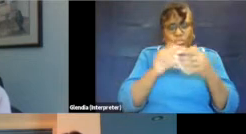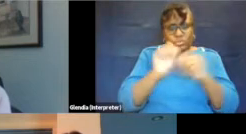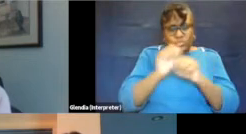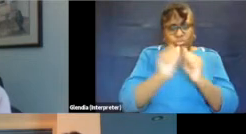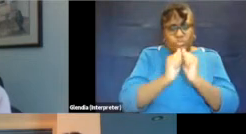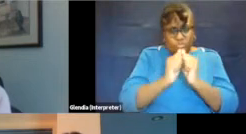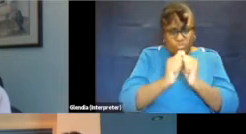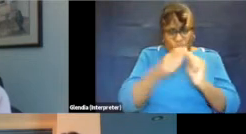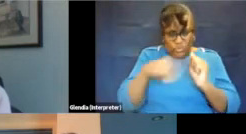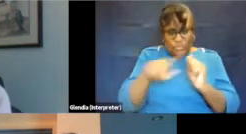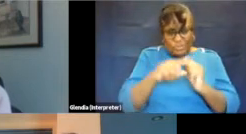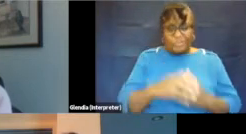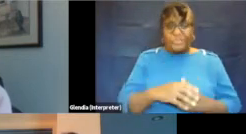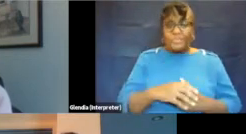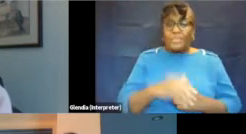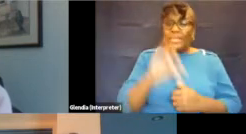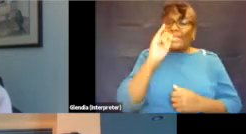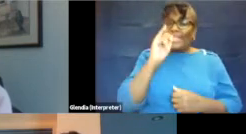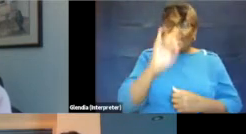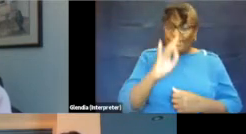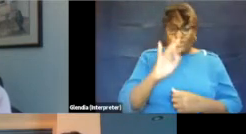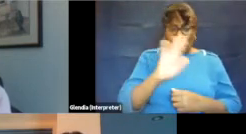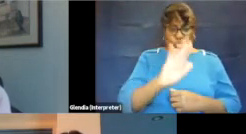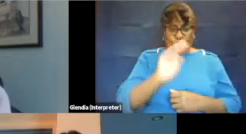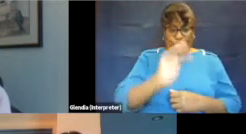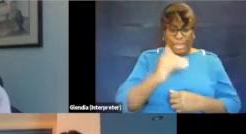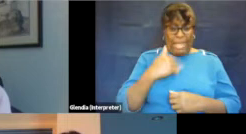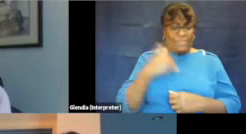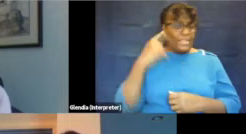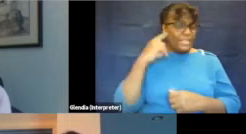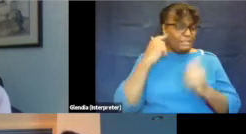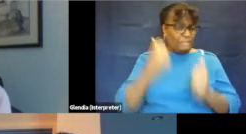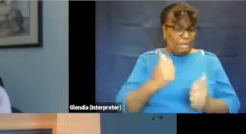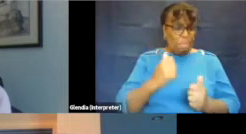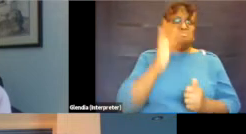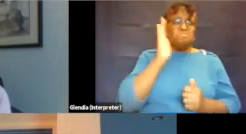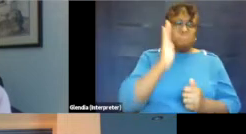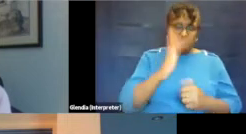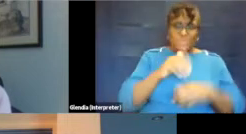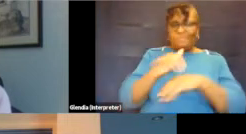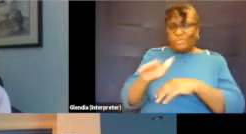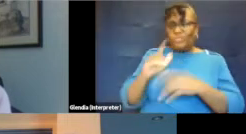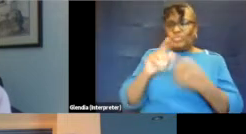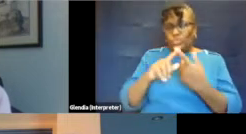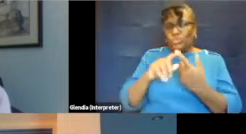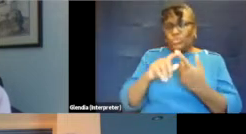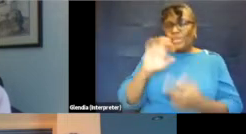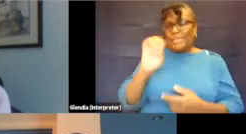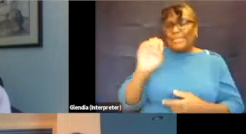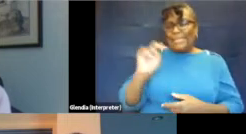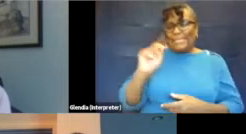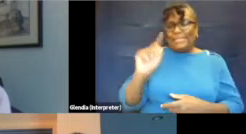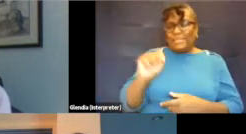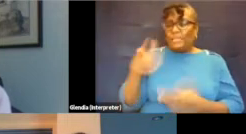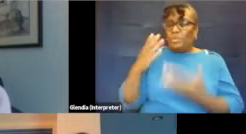If your child is diagnosed with hearing loss, you're going to be referred to an ENT, who most of the time will probably call or